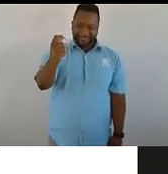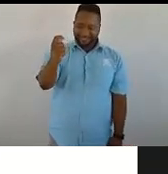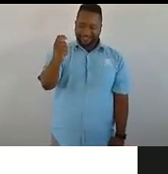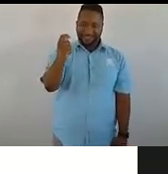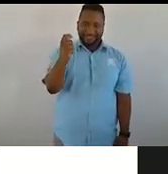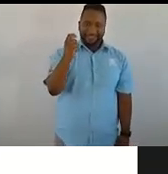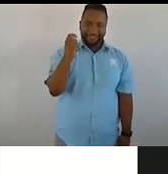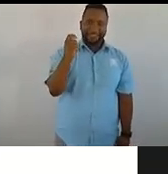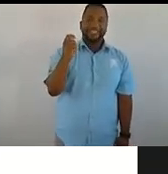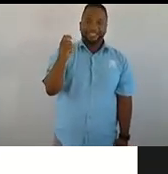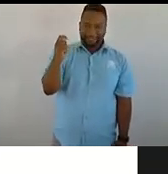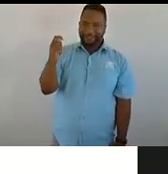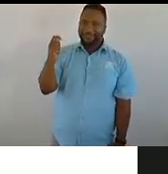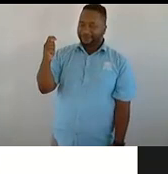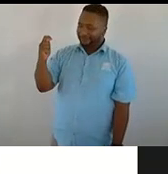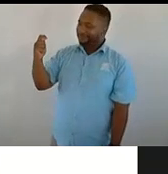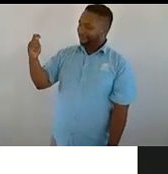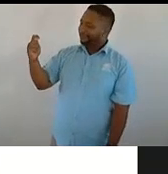T.